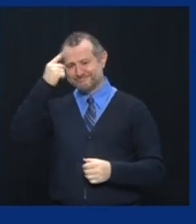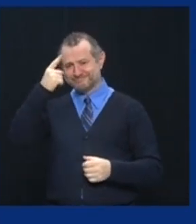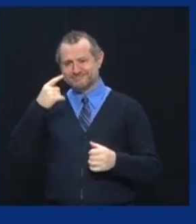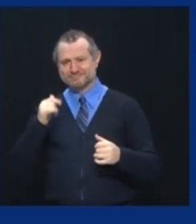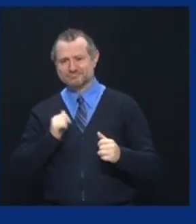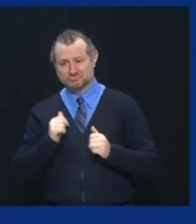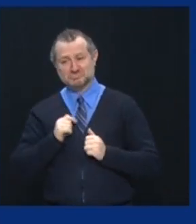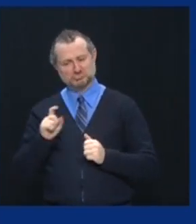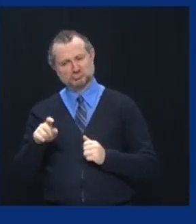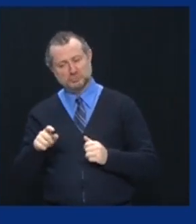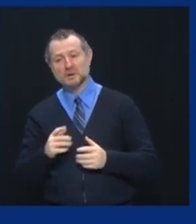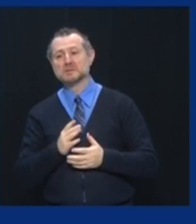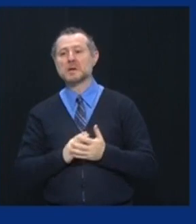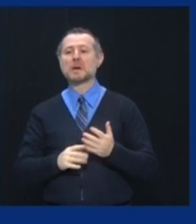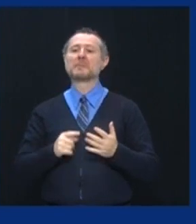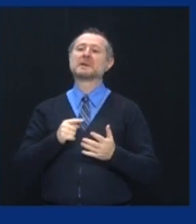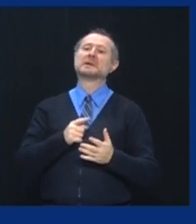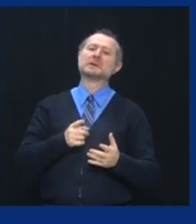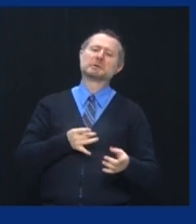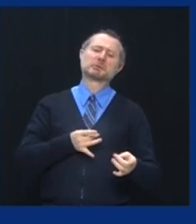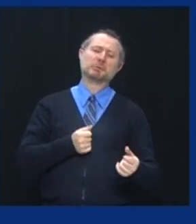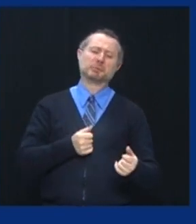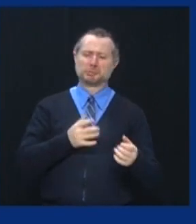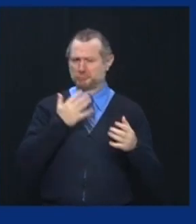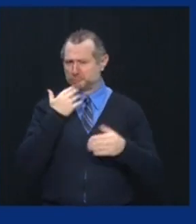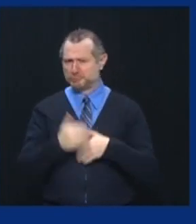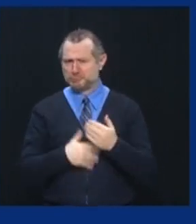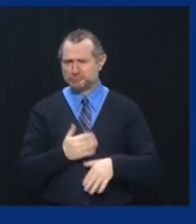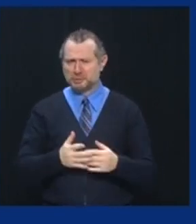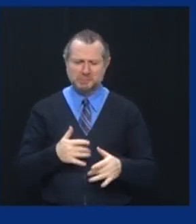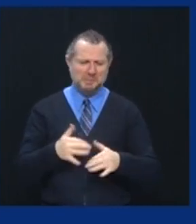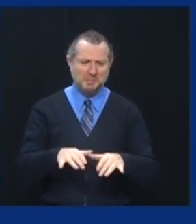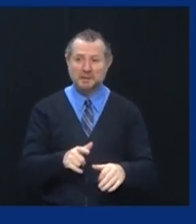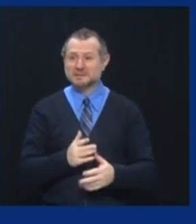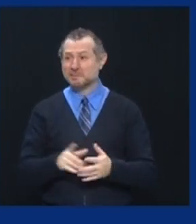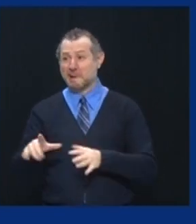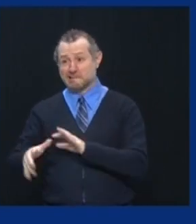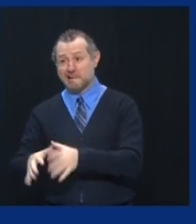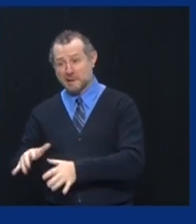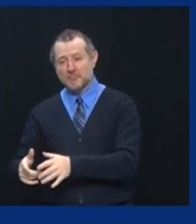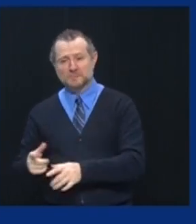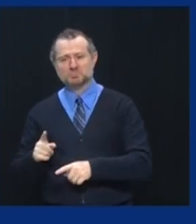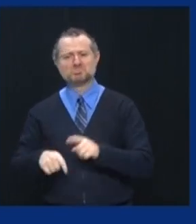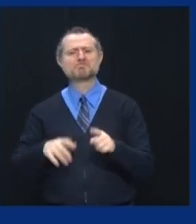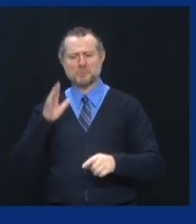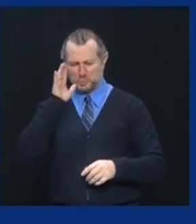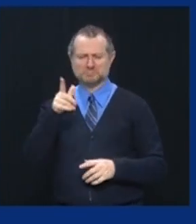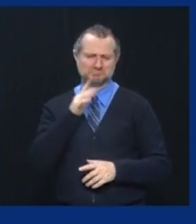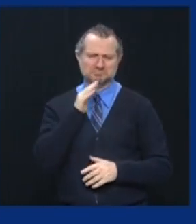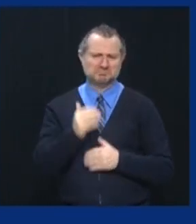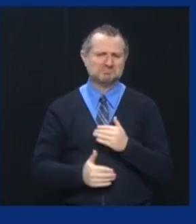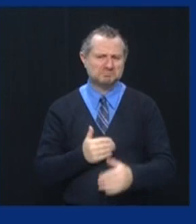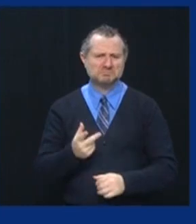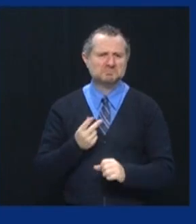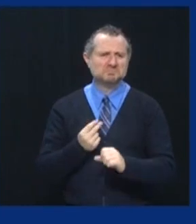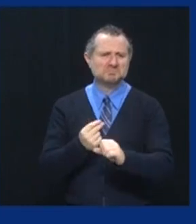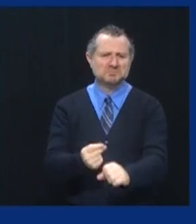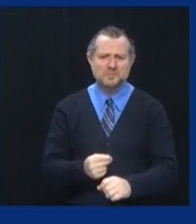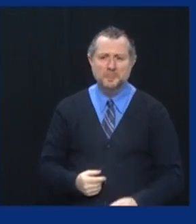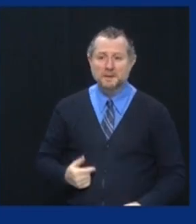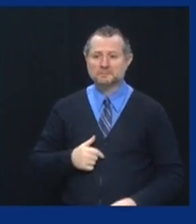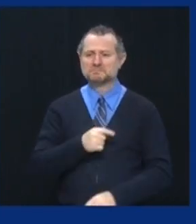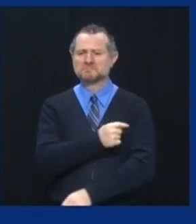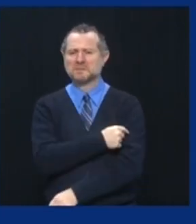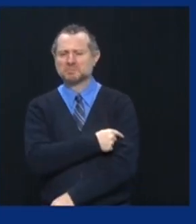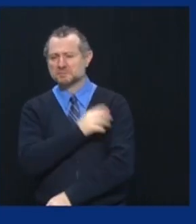forward. I think that they'll push forward to get all those vaccines in employees' arms, and I